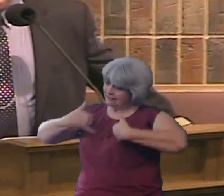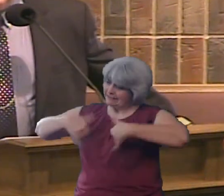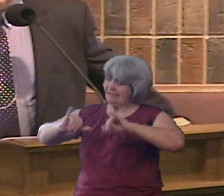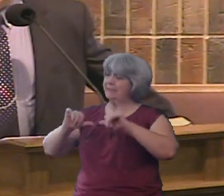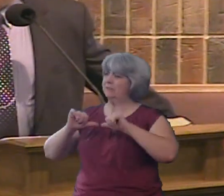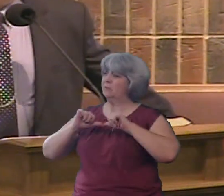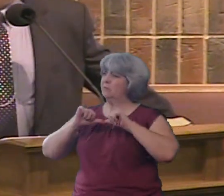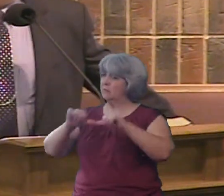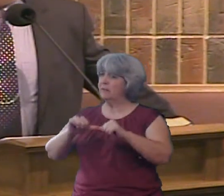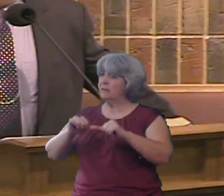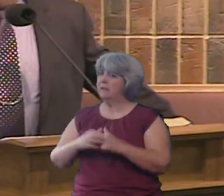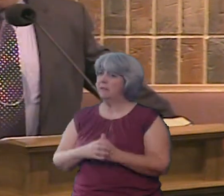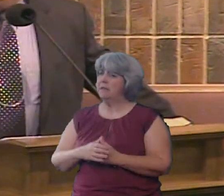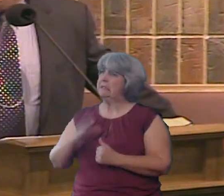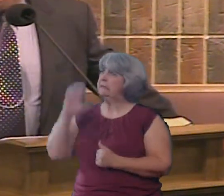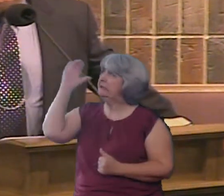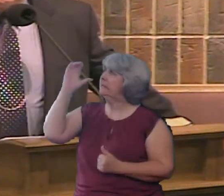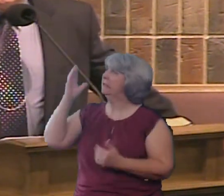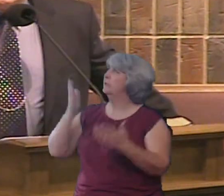serves God.